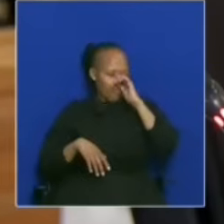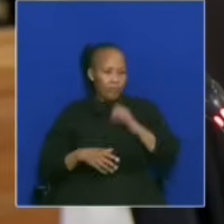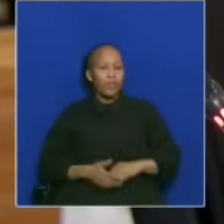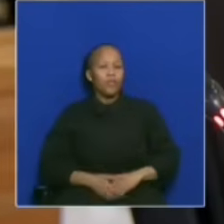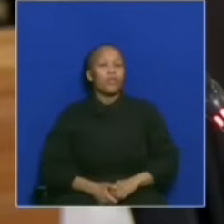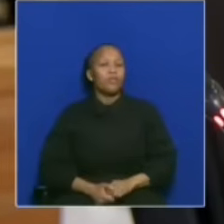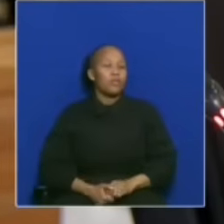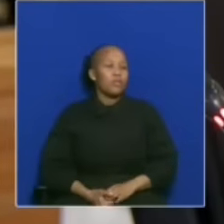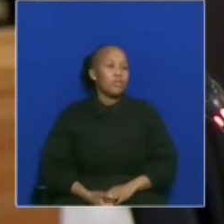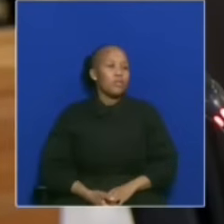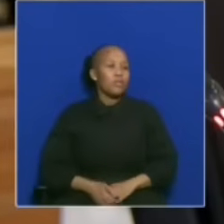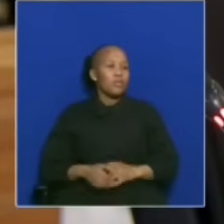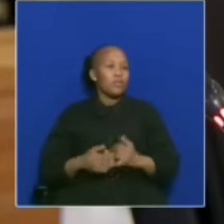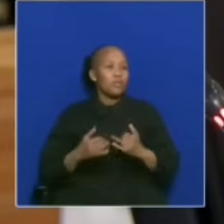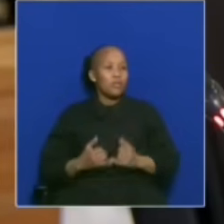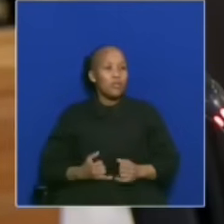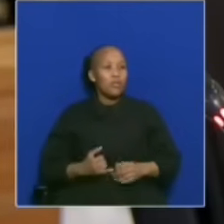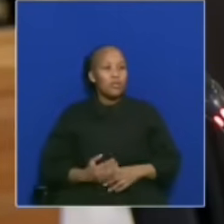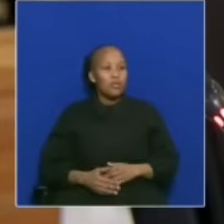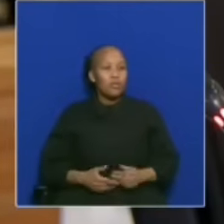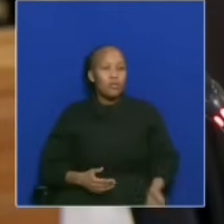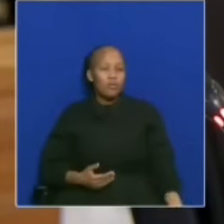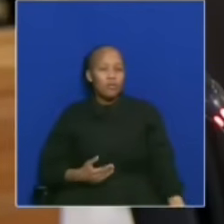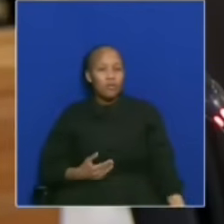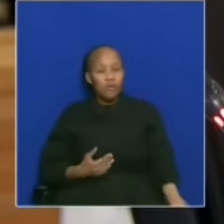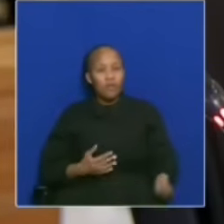If we go to the footer, page 3428,